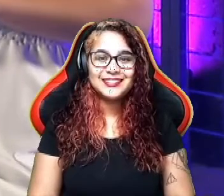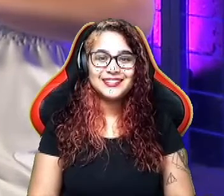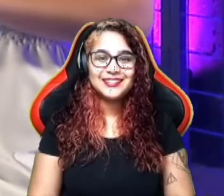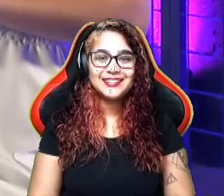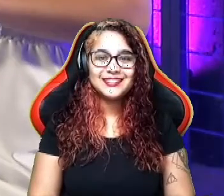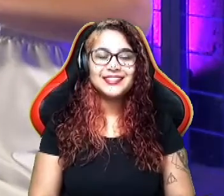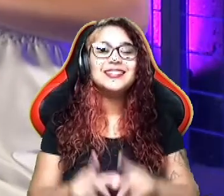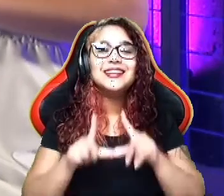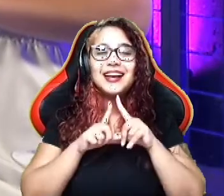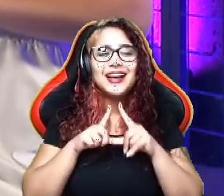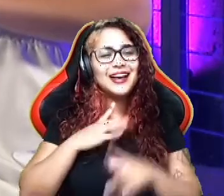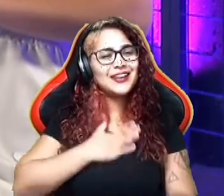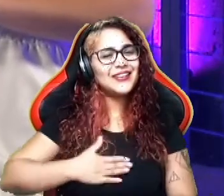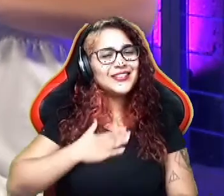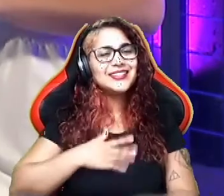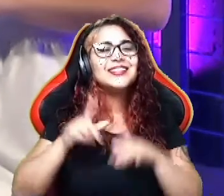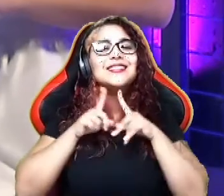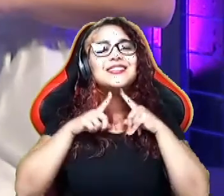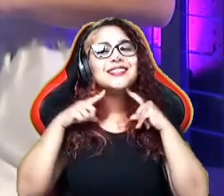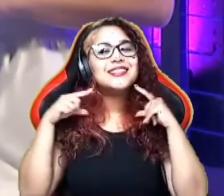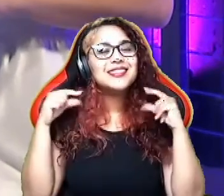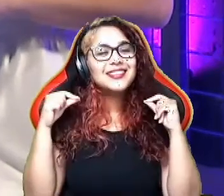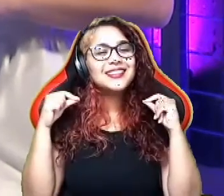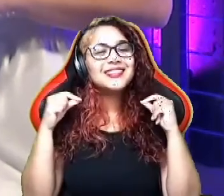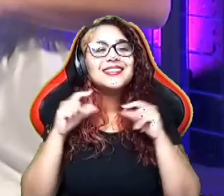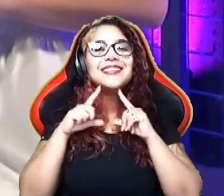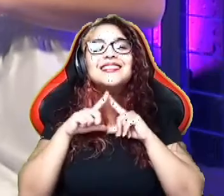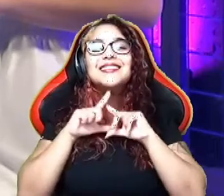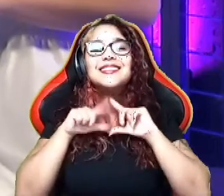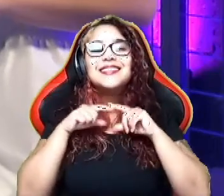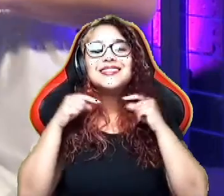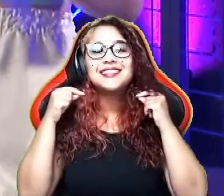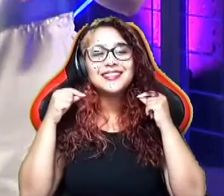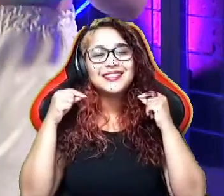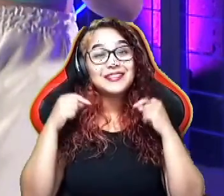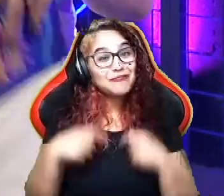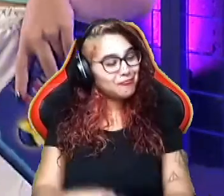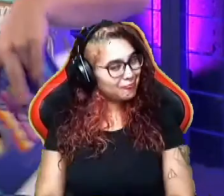I love your tie, your bow tie. Ain't it fancy?